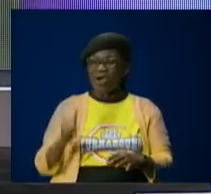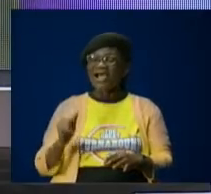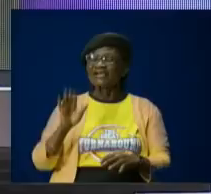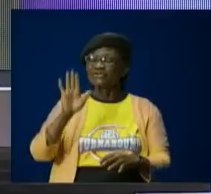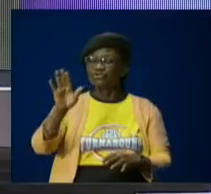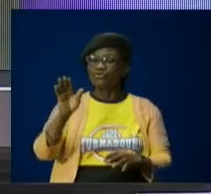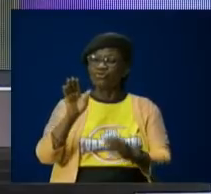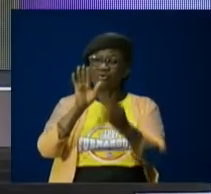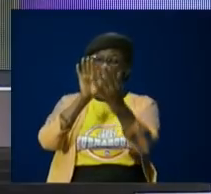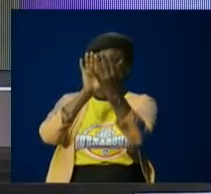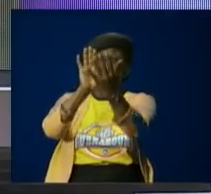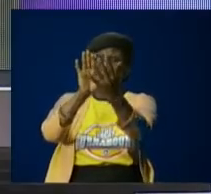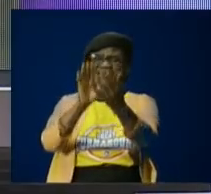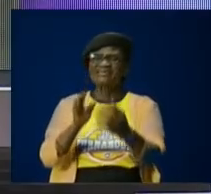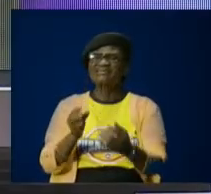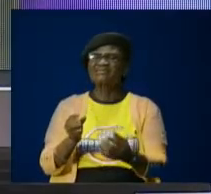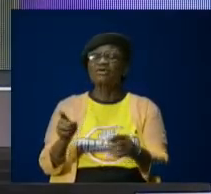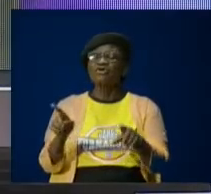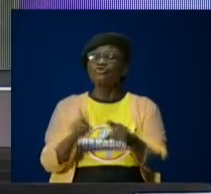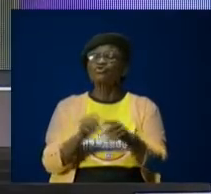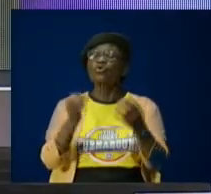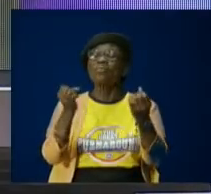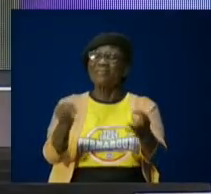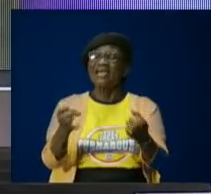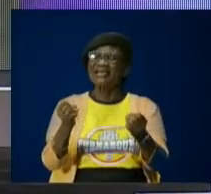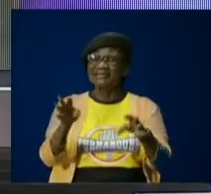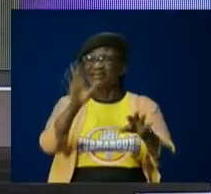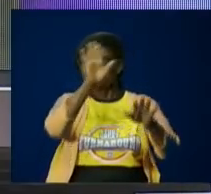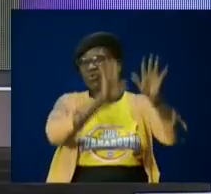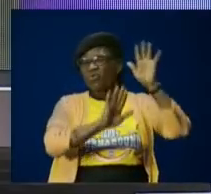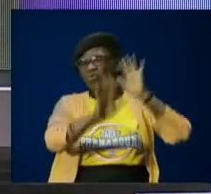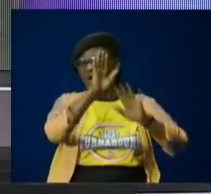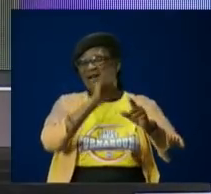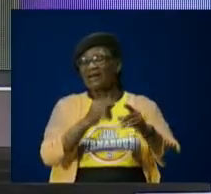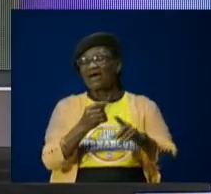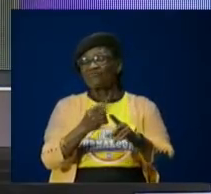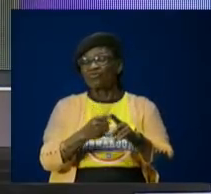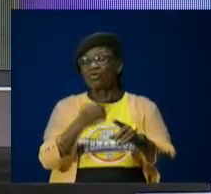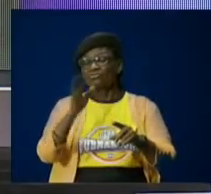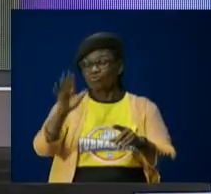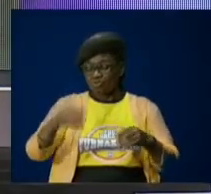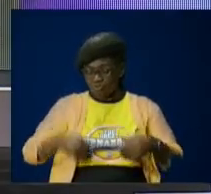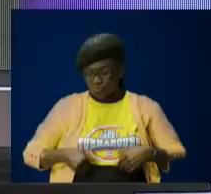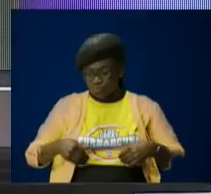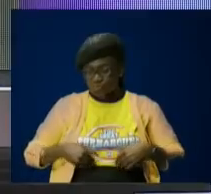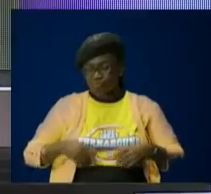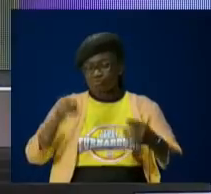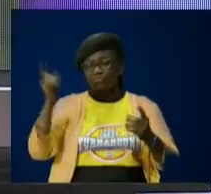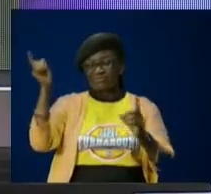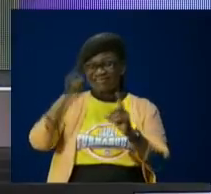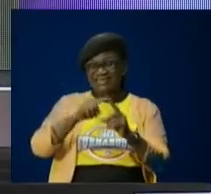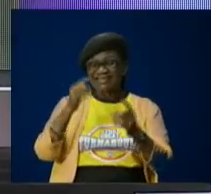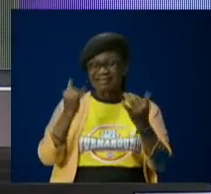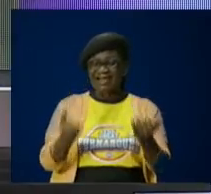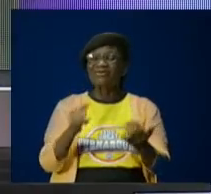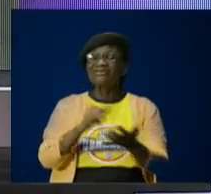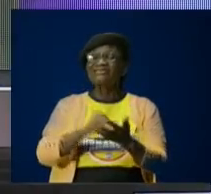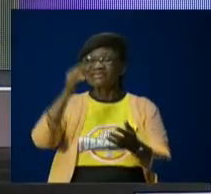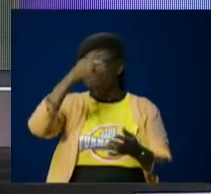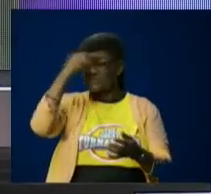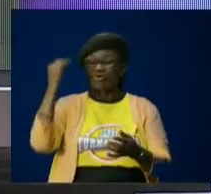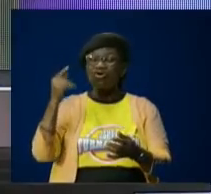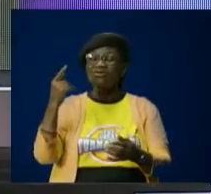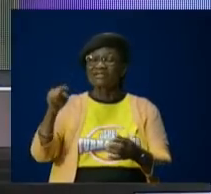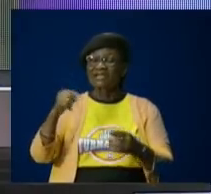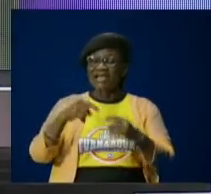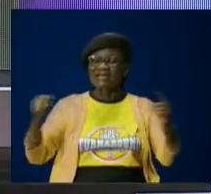obstacles from your youth till now. It is because the enemy has a rough idea where God is